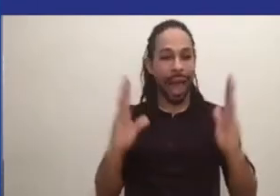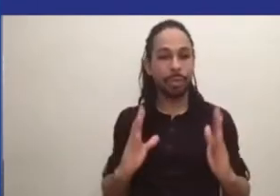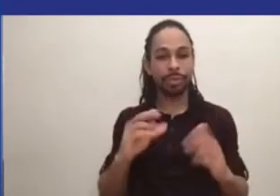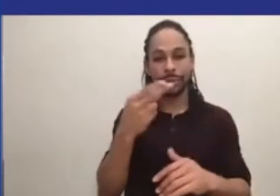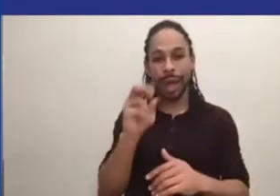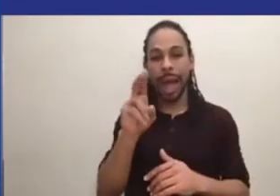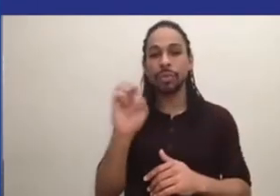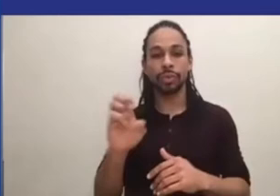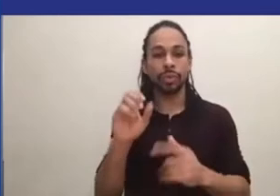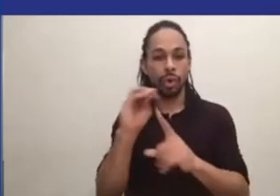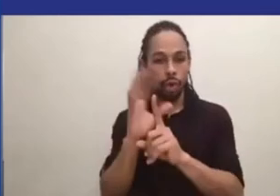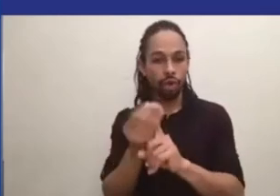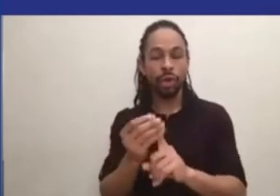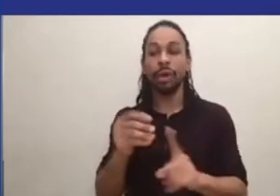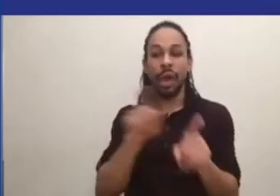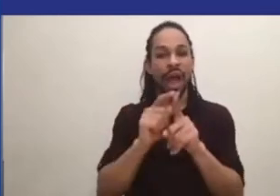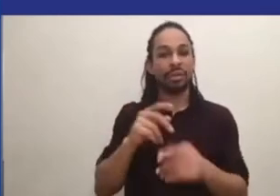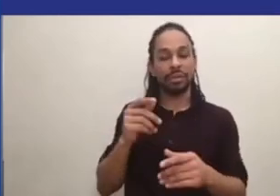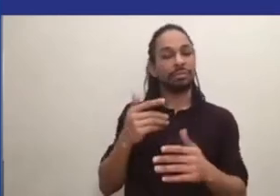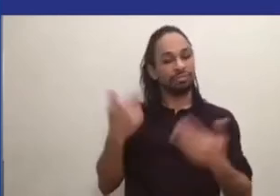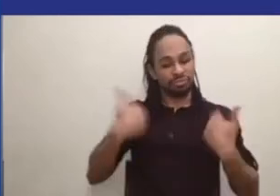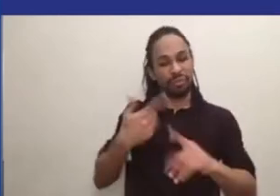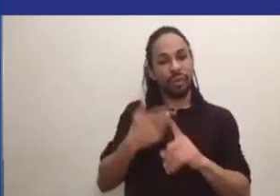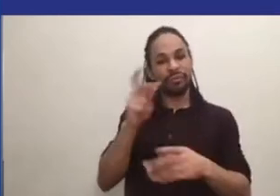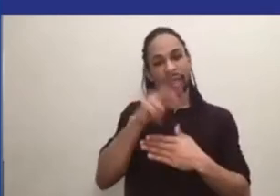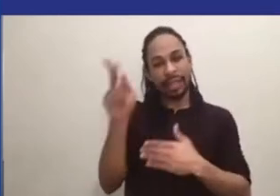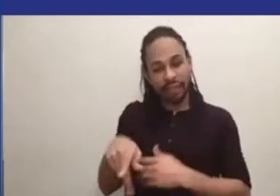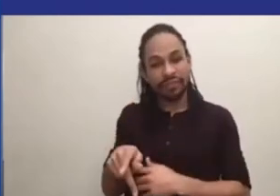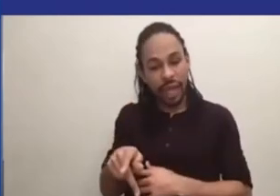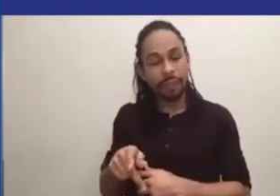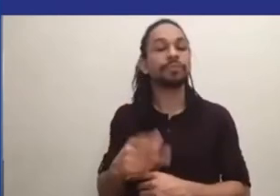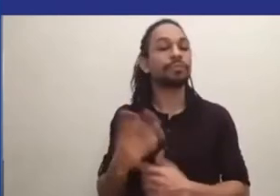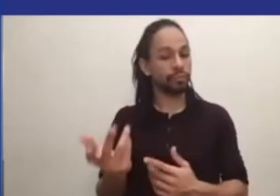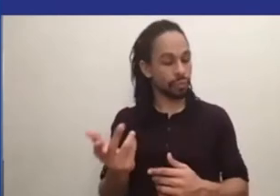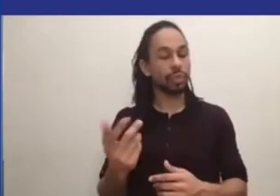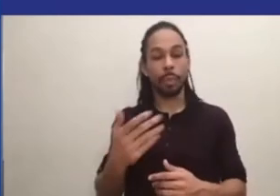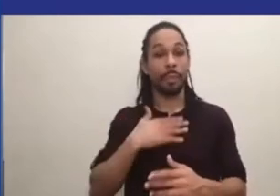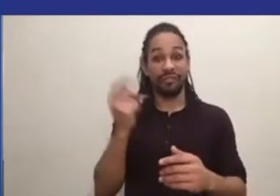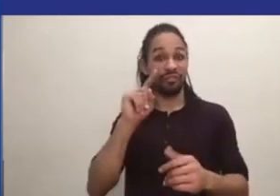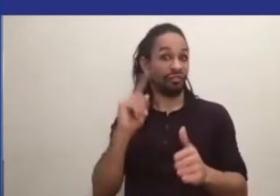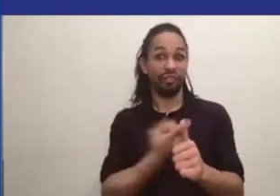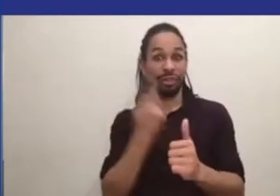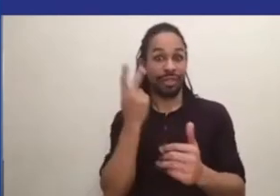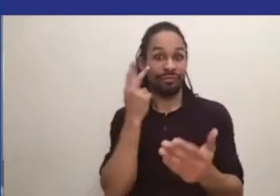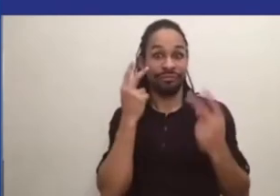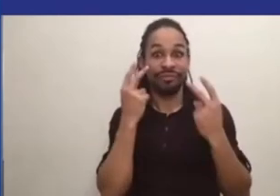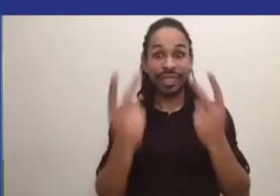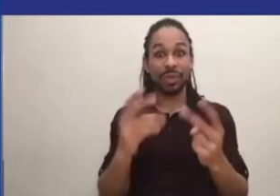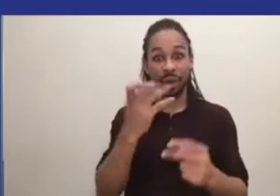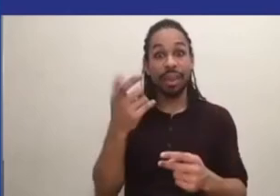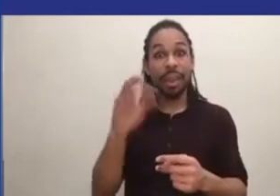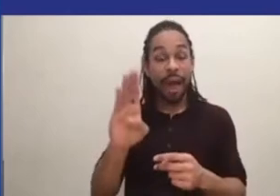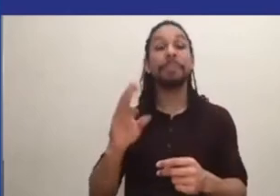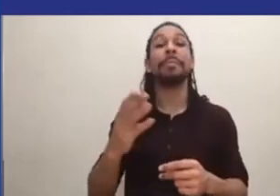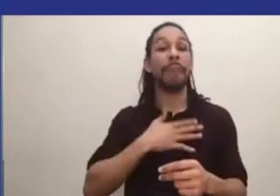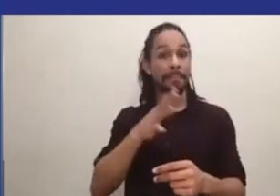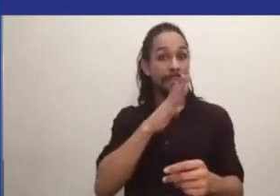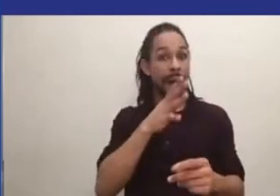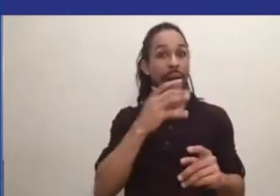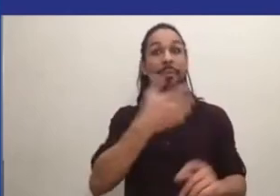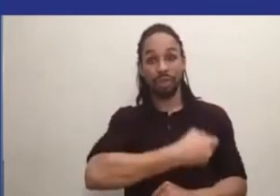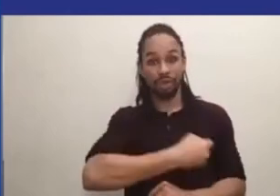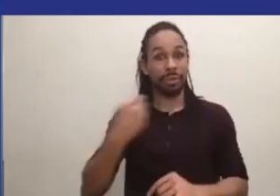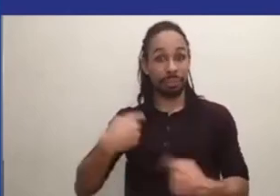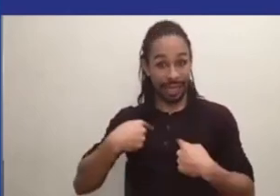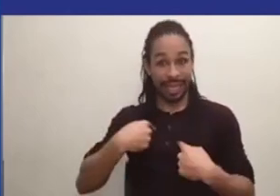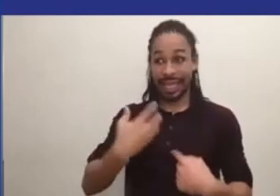know, my first visit to a club was my mom taking me after a hair show